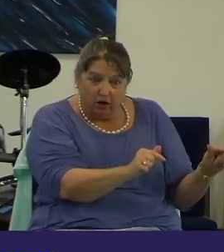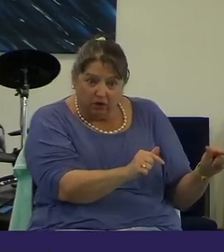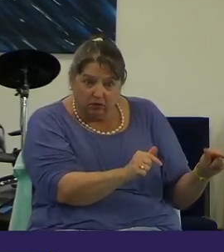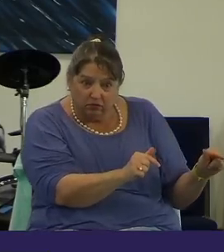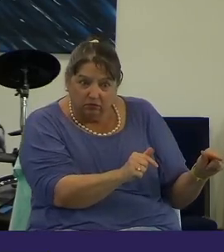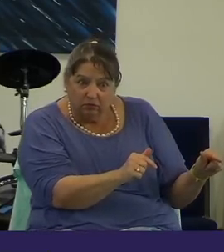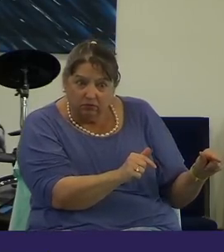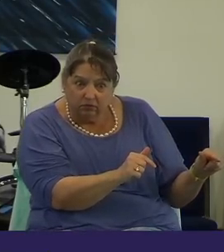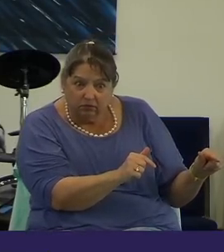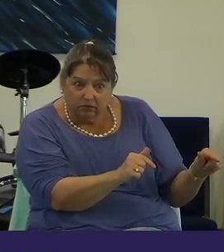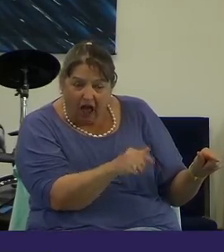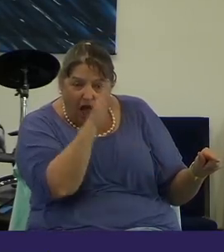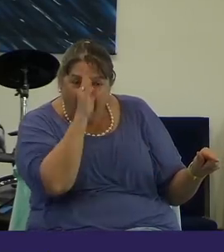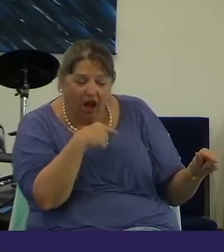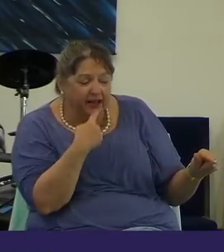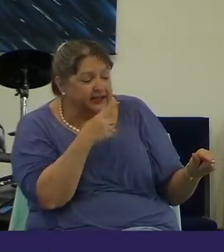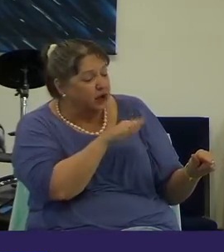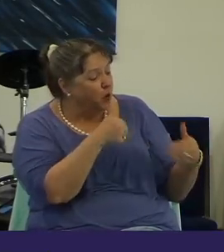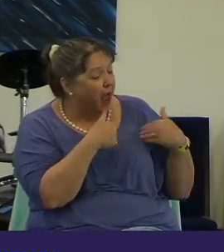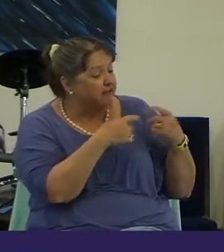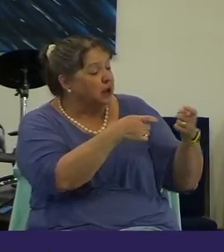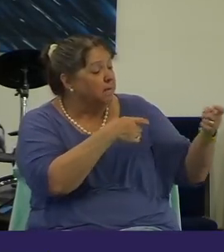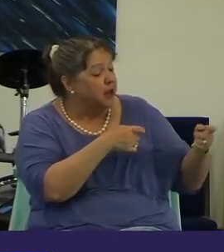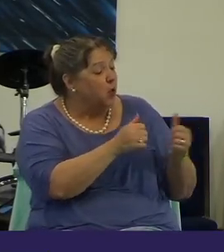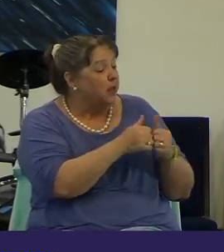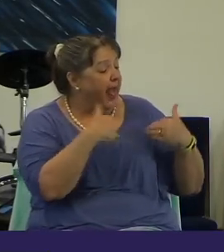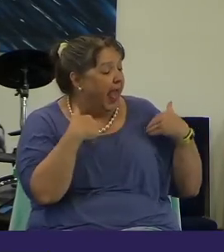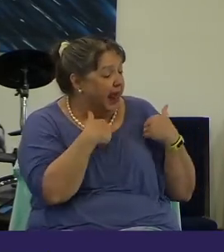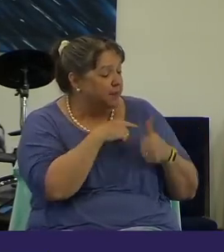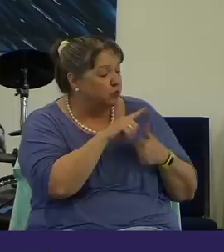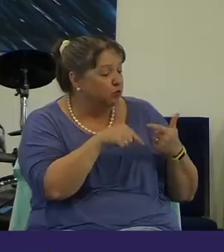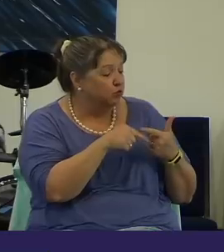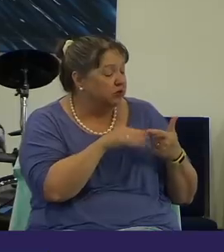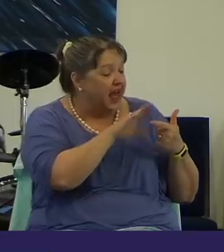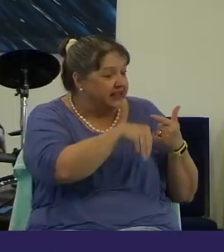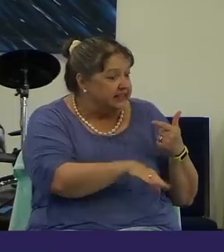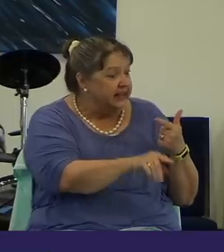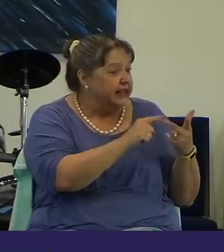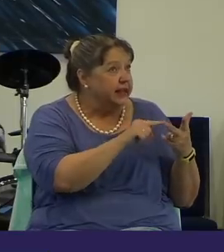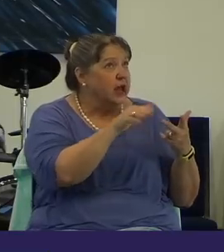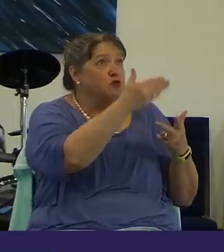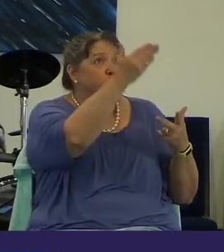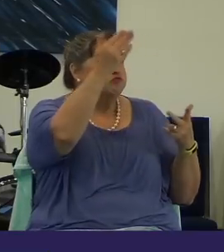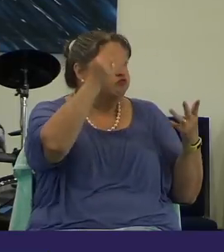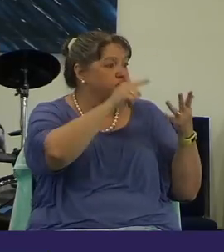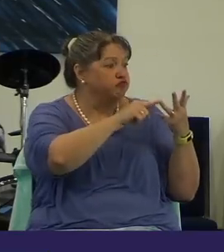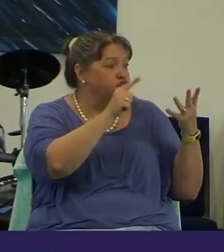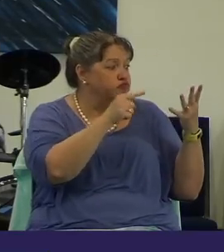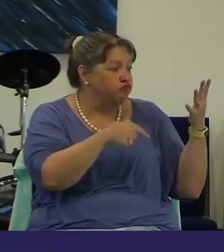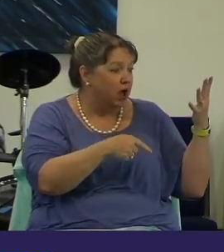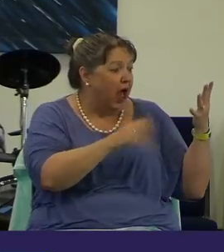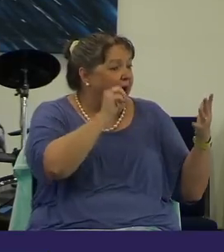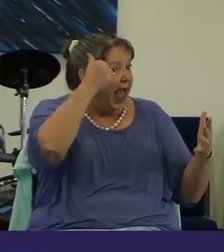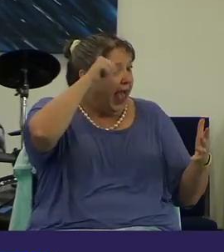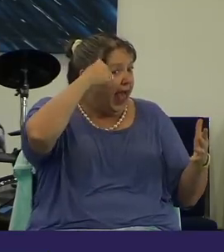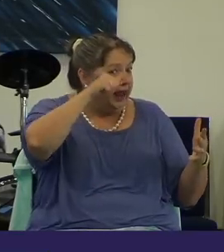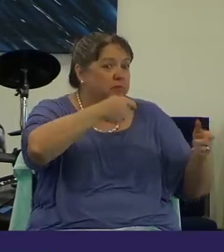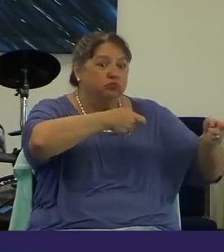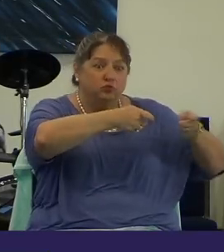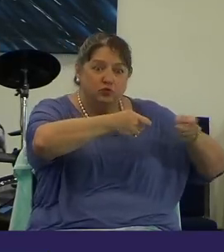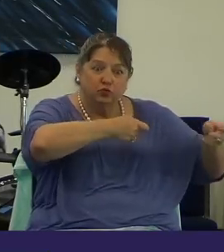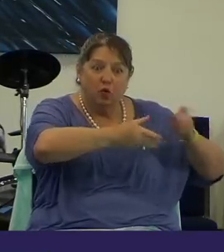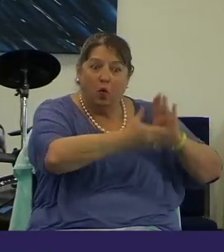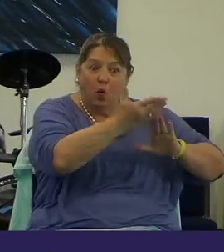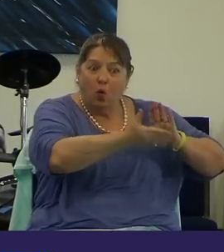dominion over everything. The animals of the sea and of the skies and of the ground, they had them. He had dominion over them. He gave